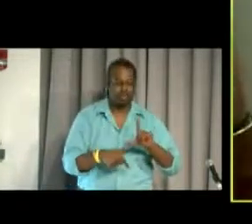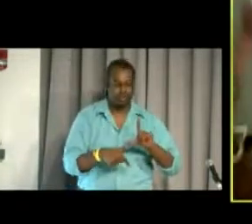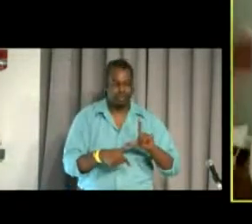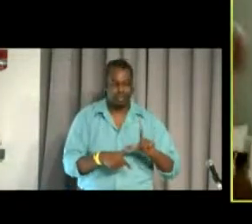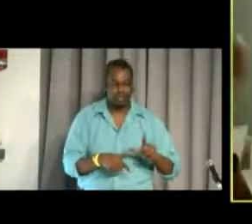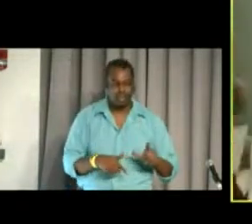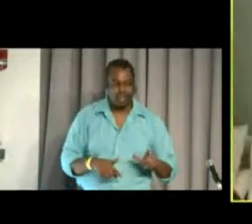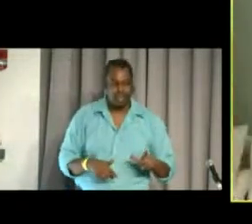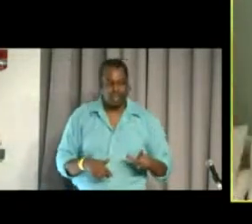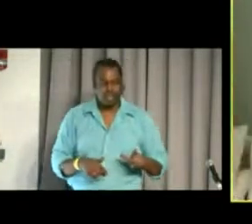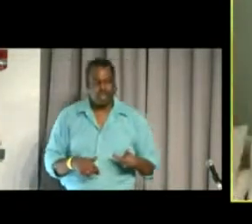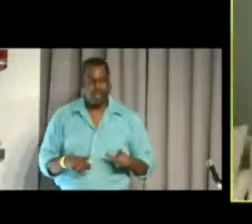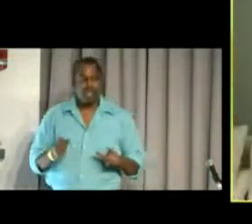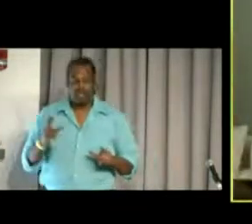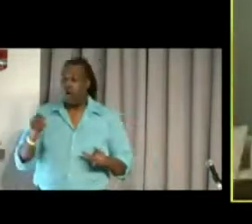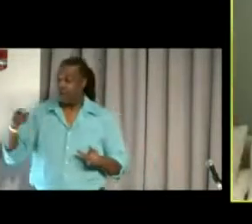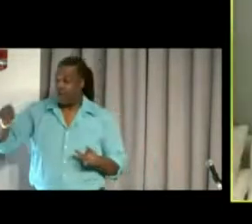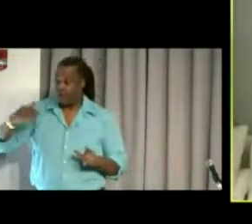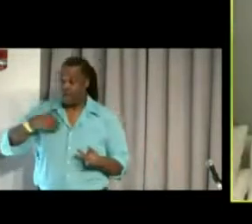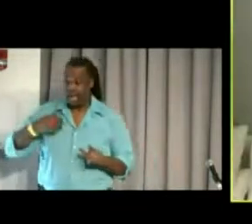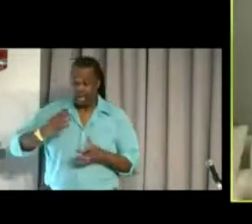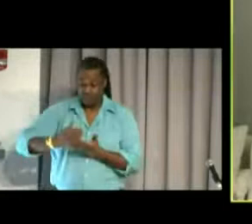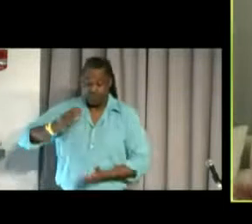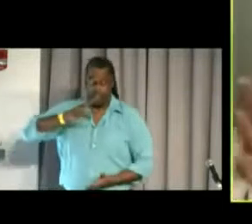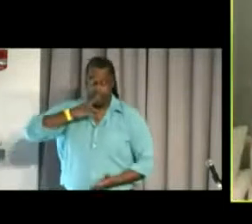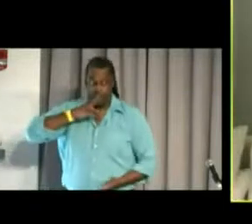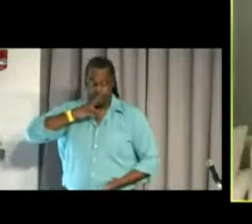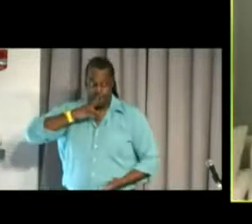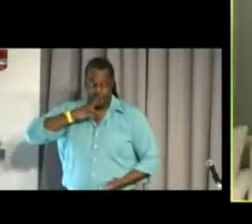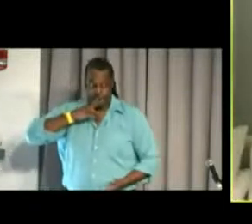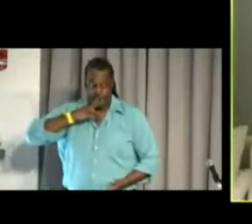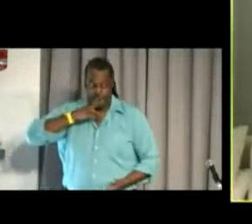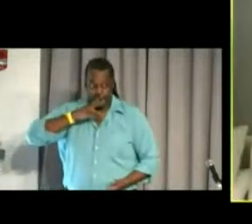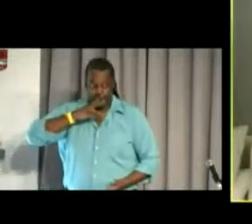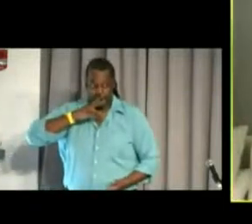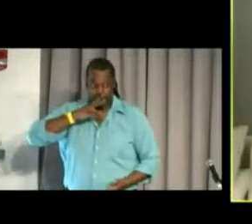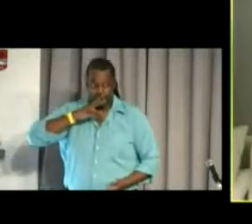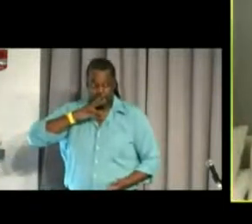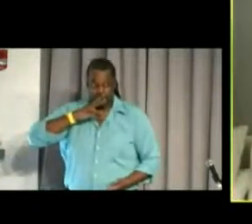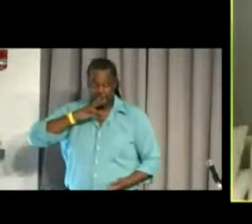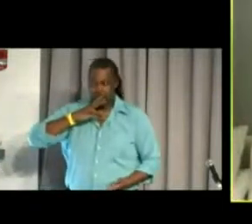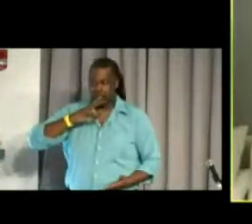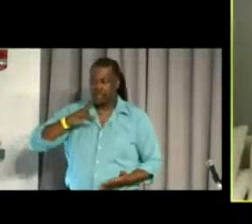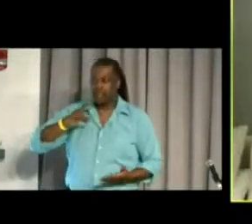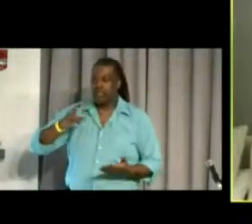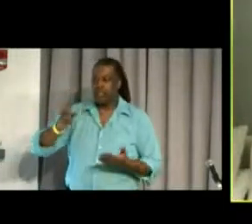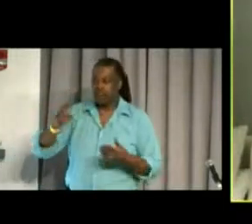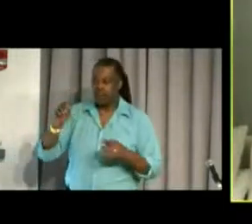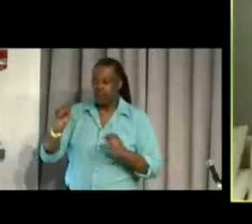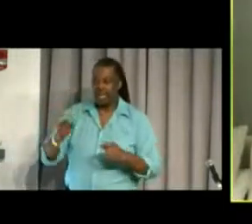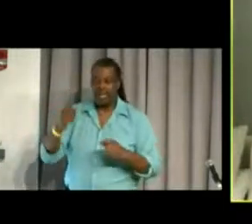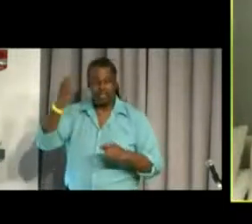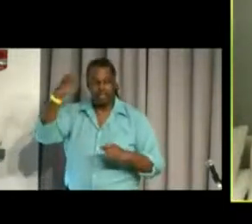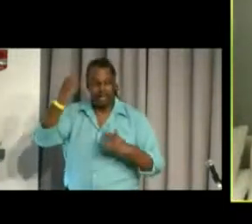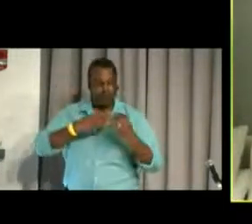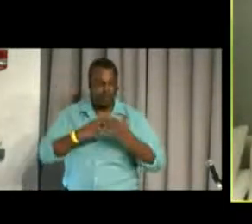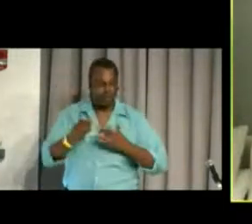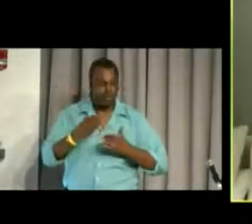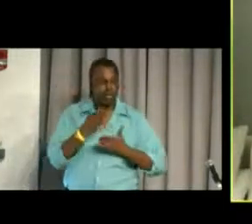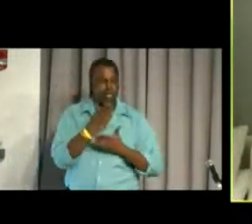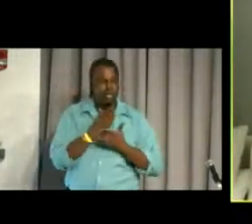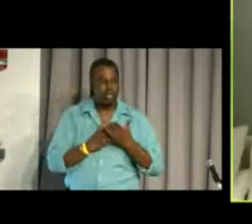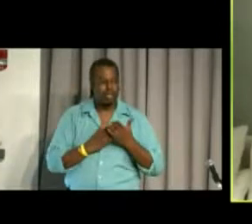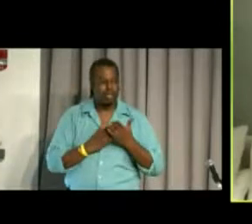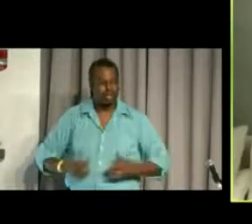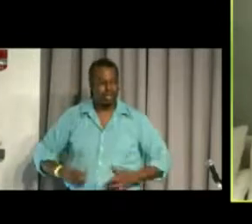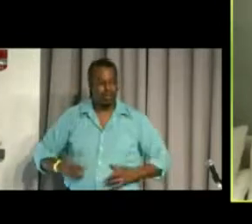the bottled water just so that they could take showers and do things like that. When some residents' water began